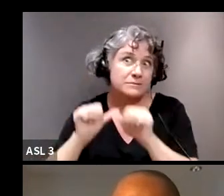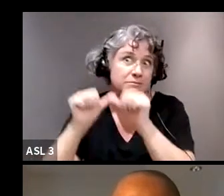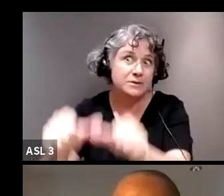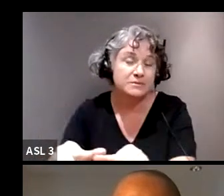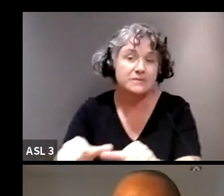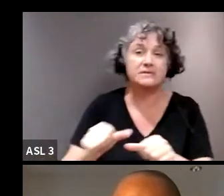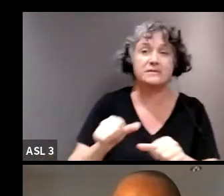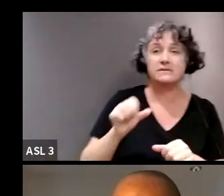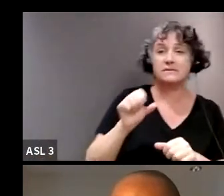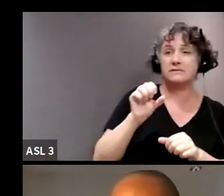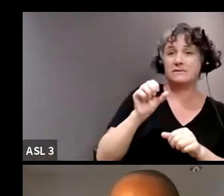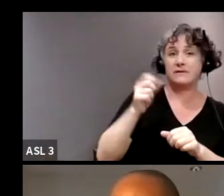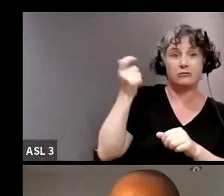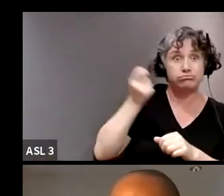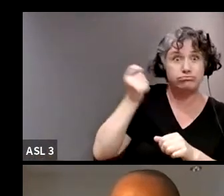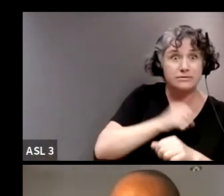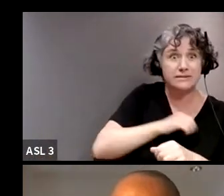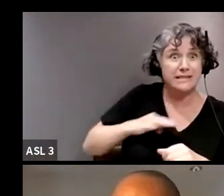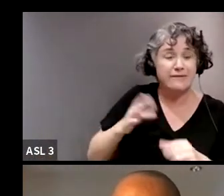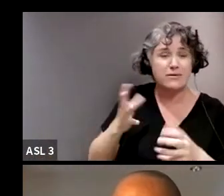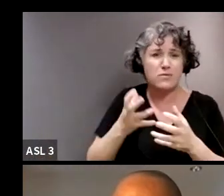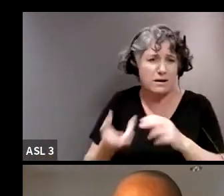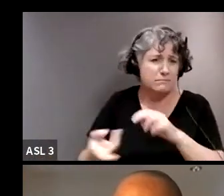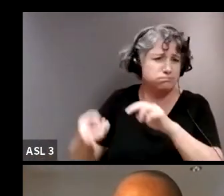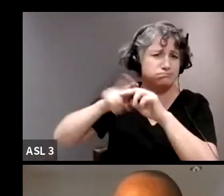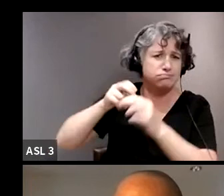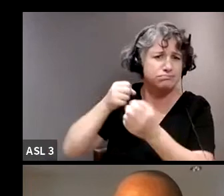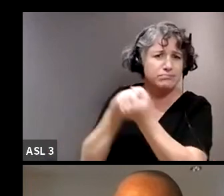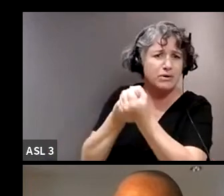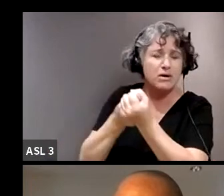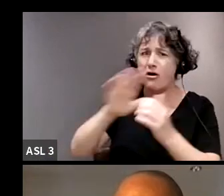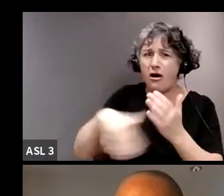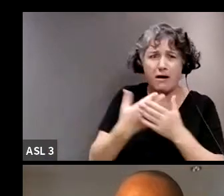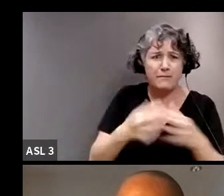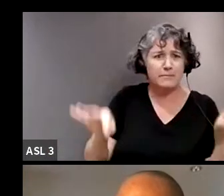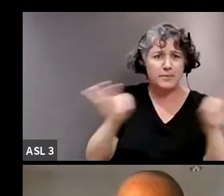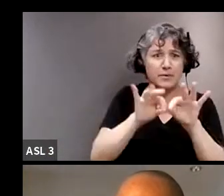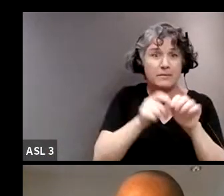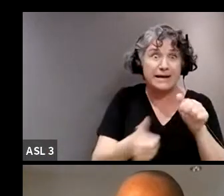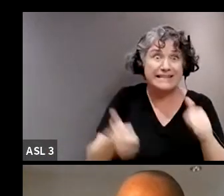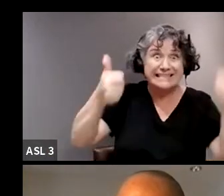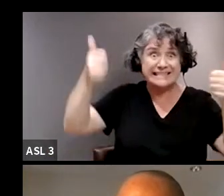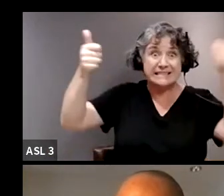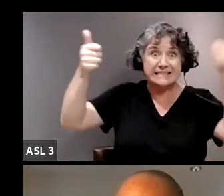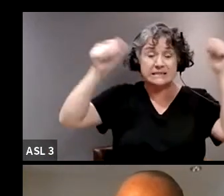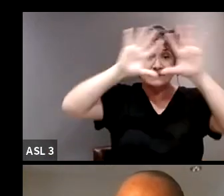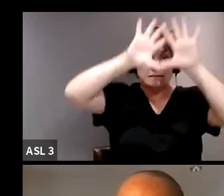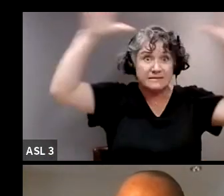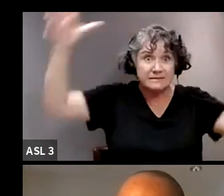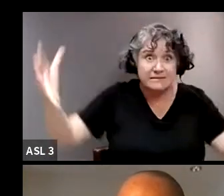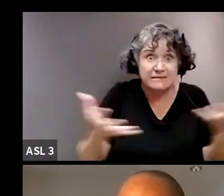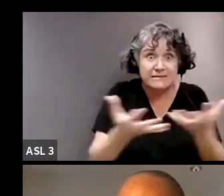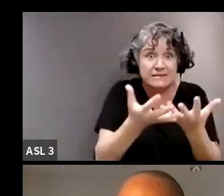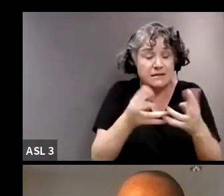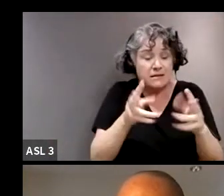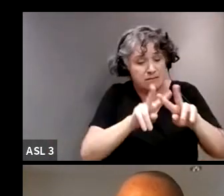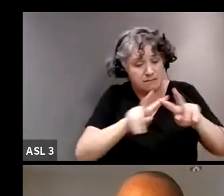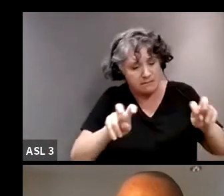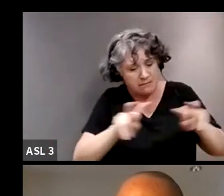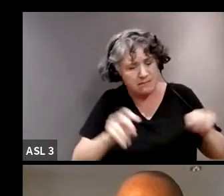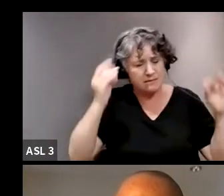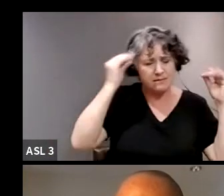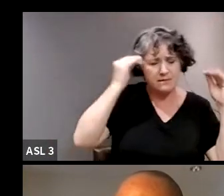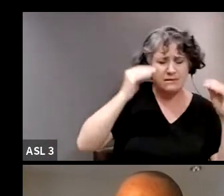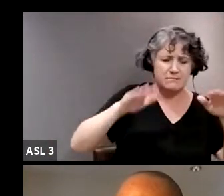better income supports and they're all important but it's the overseeing bodies that looks at the whole picture balances the